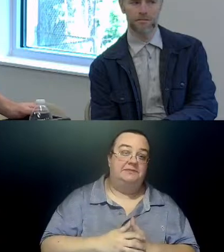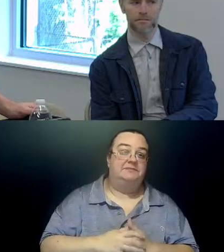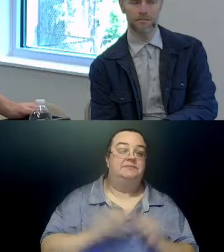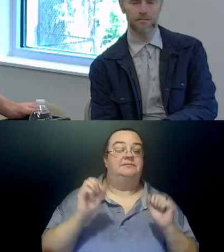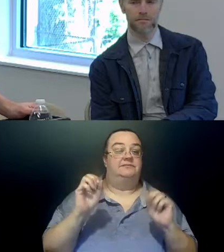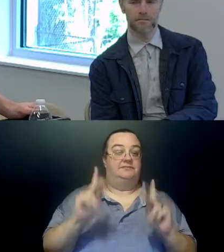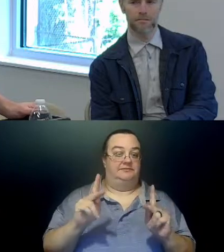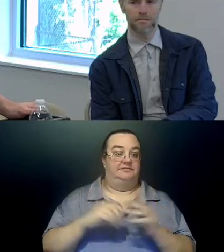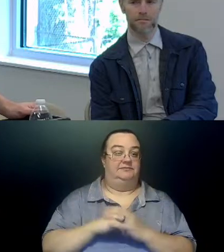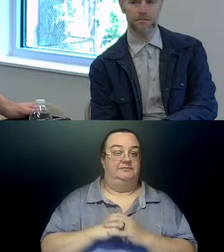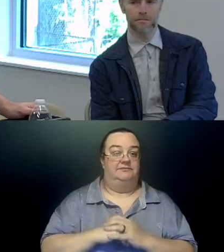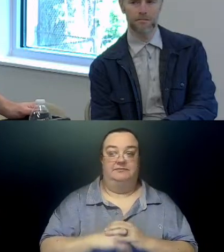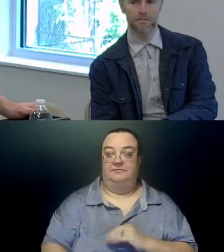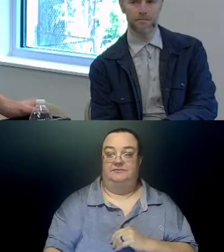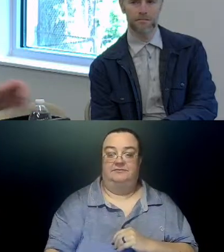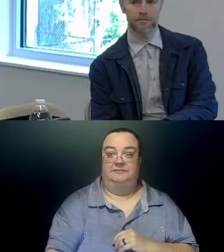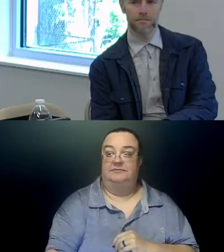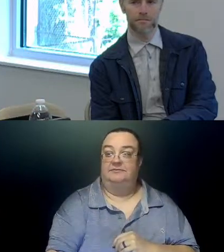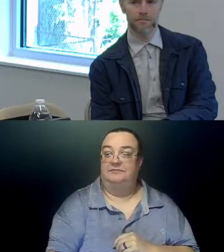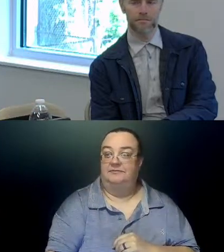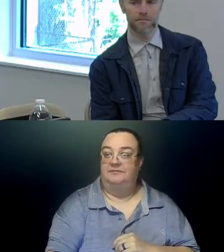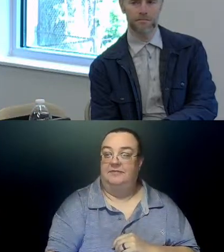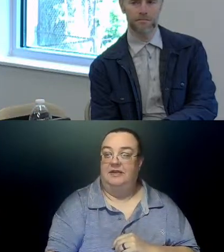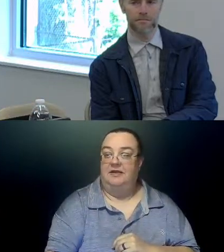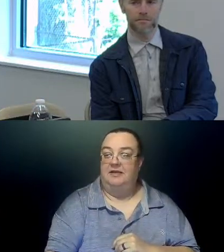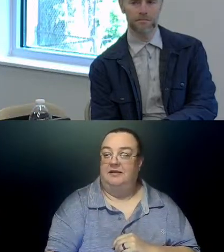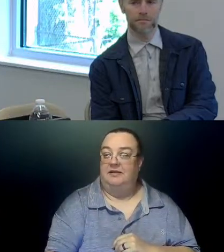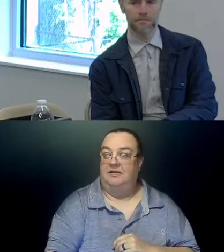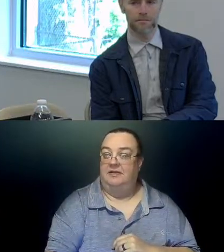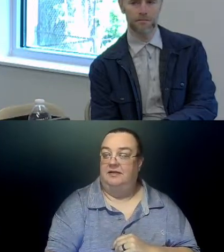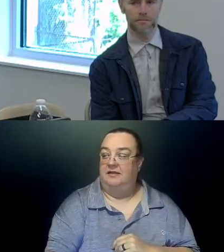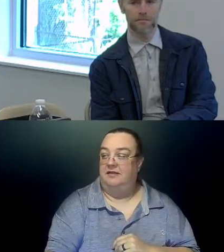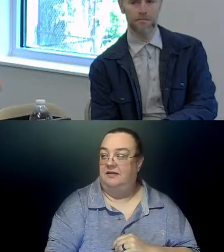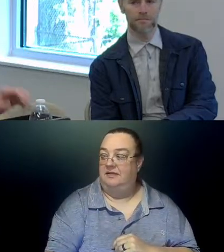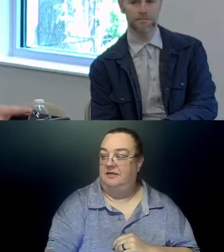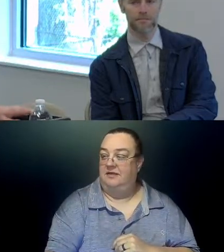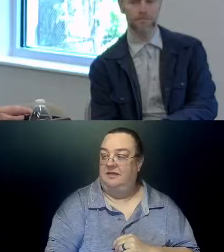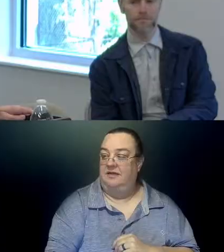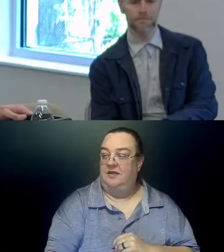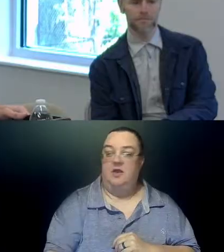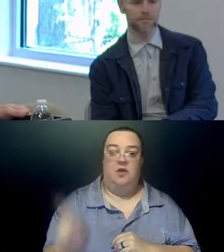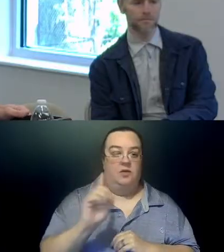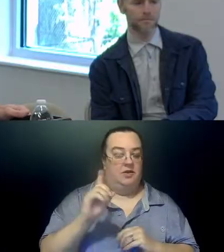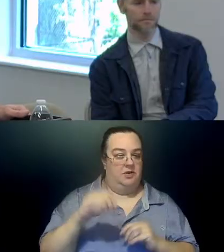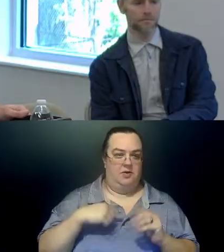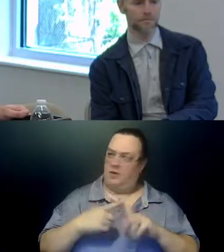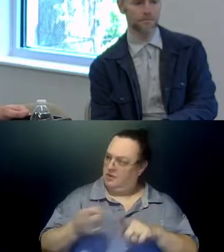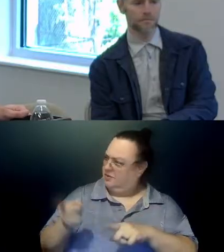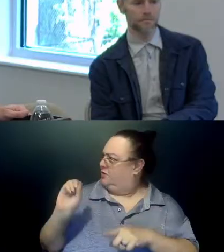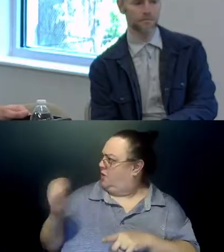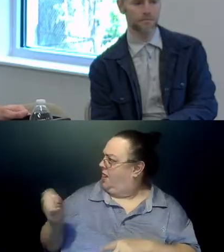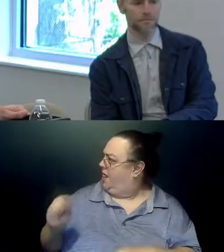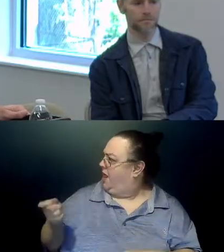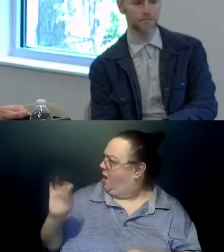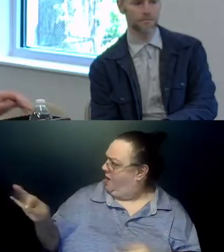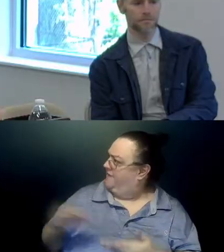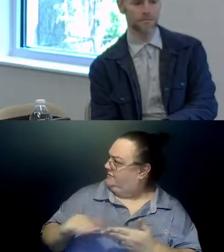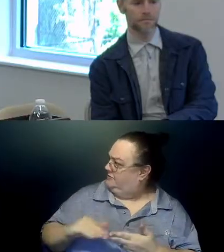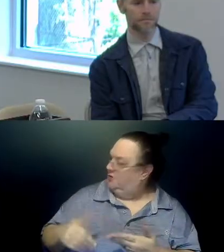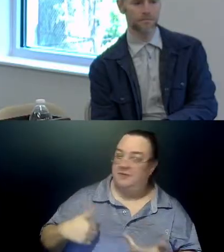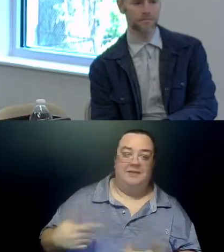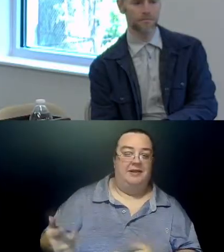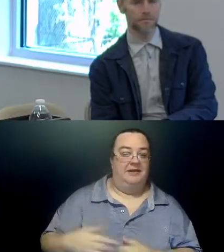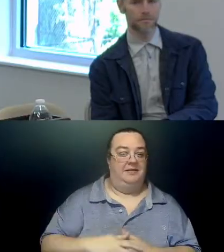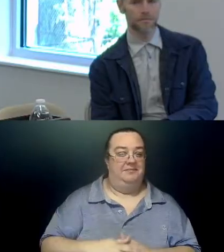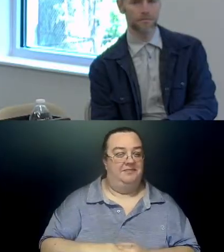Okay, where do I start? I guess I'll start this way. Now you, turn that off. Excuse me.